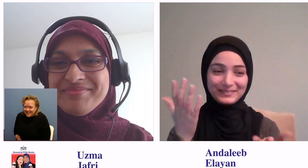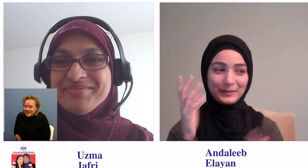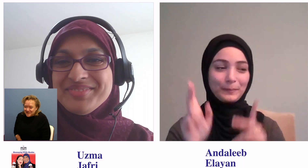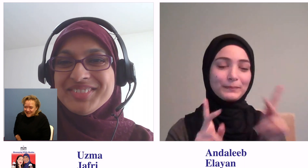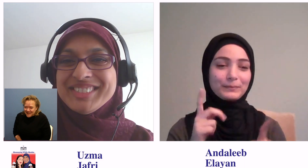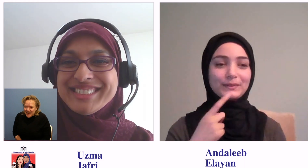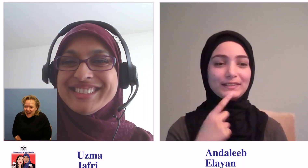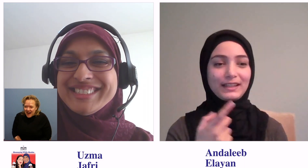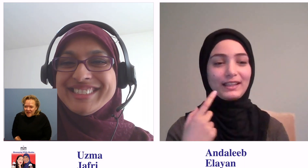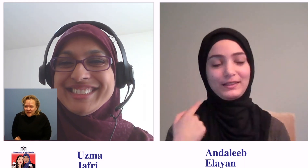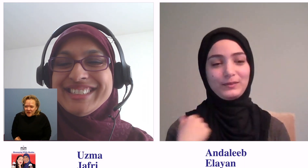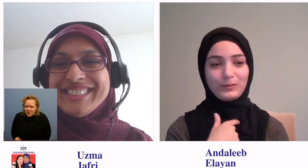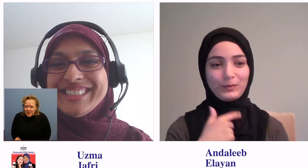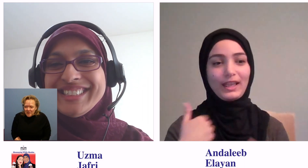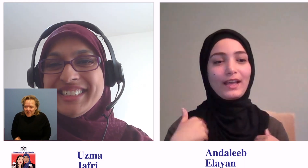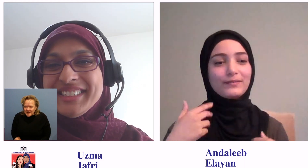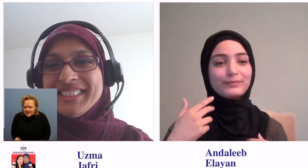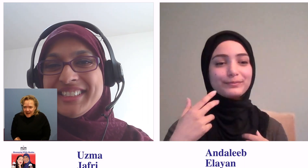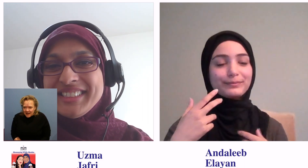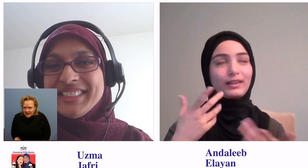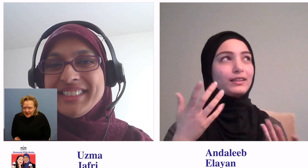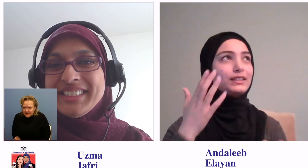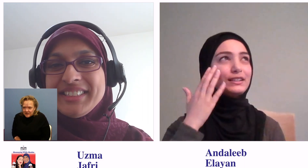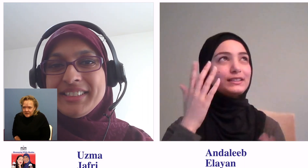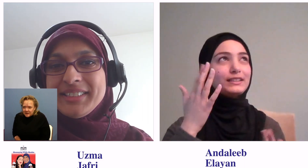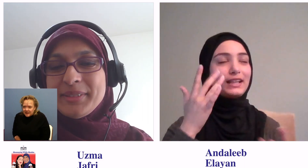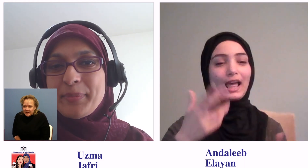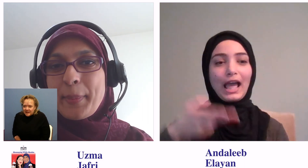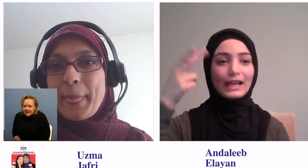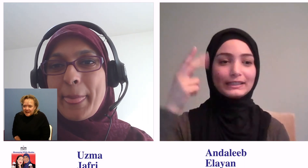Oh, that's so funny. Um, well, you know, people always say